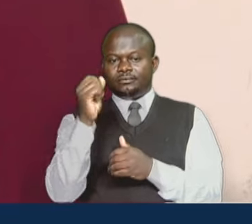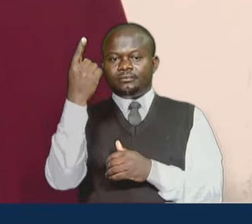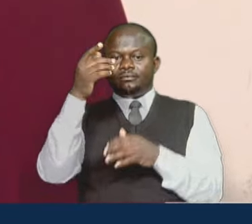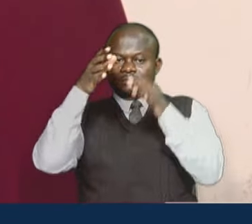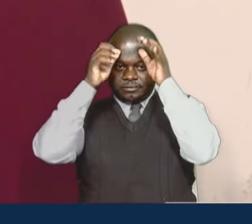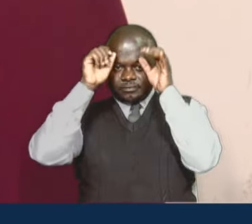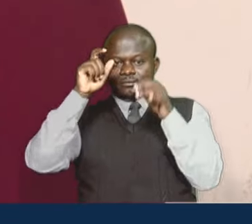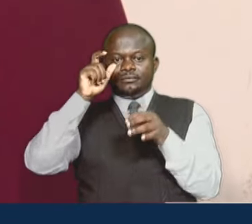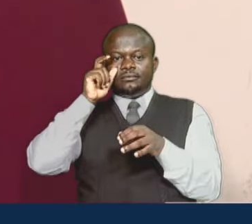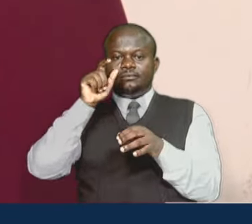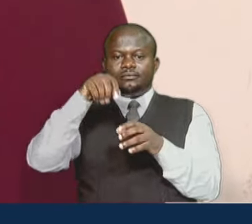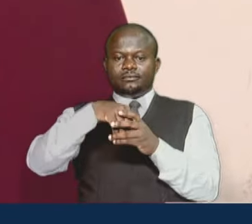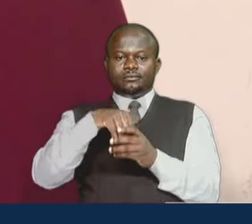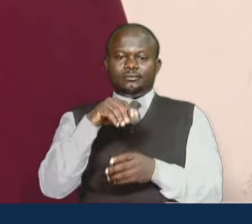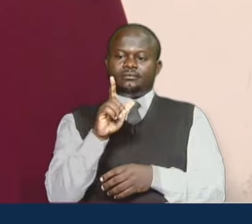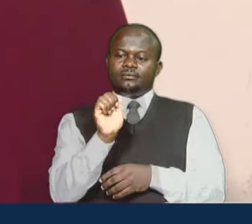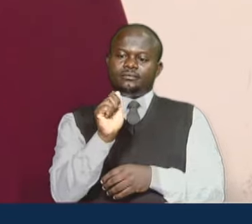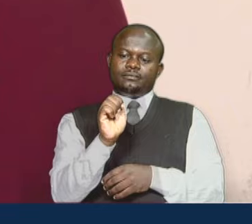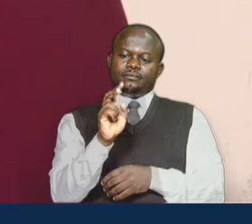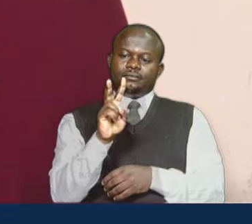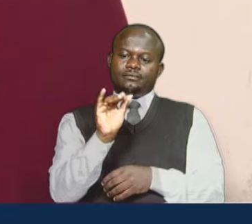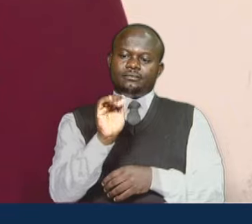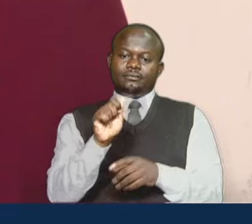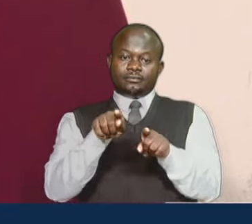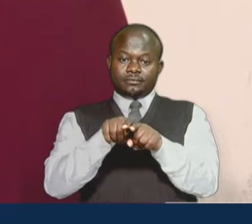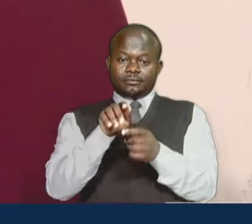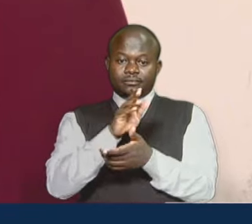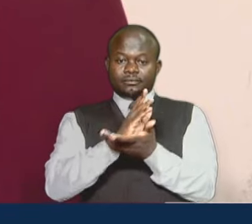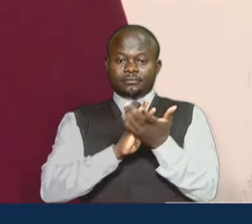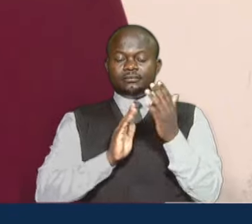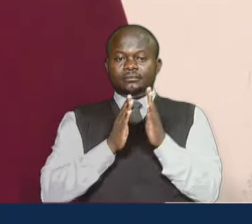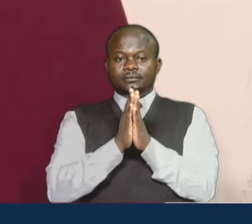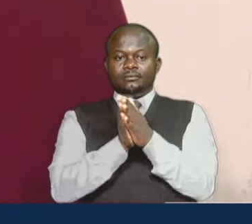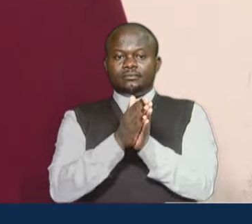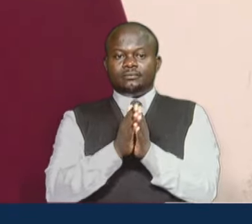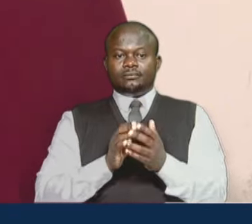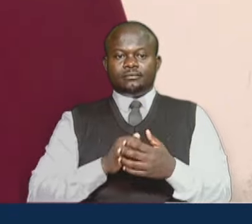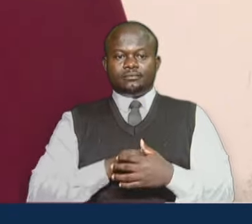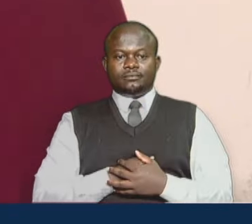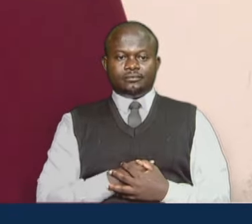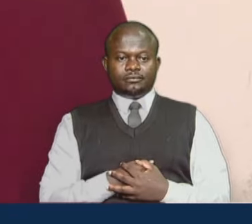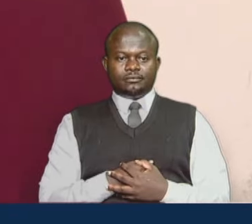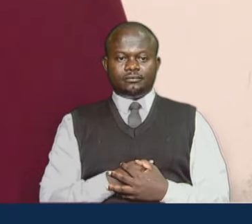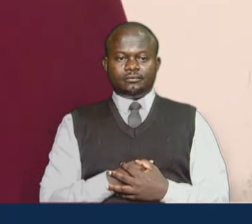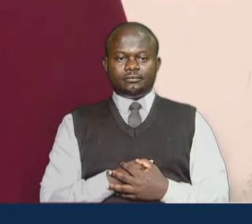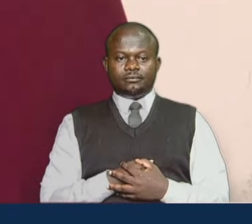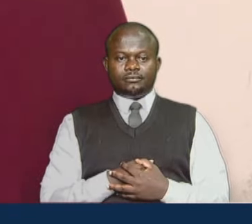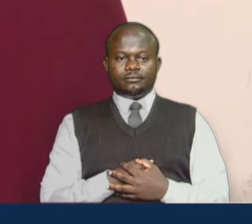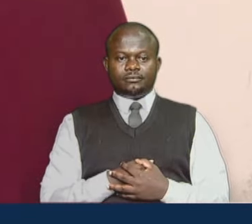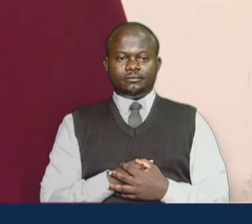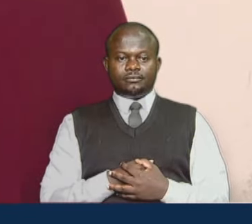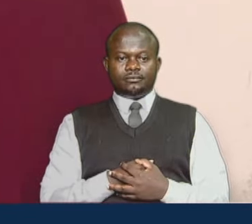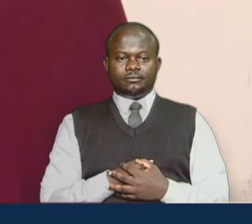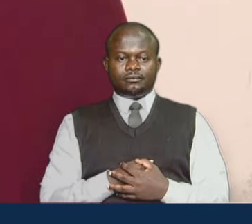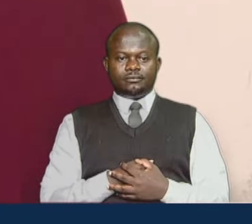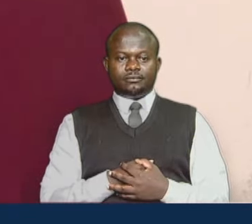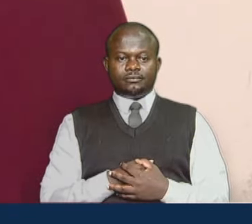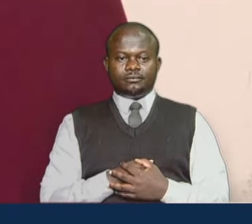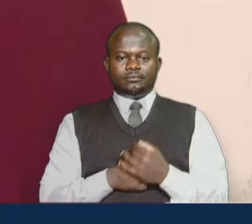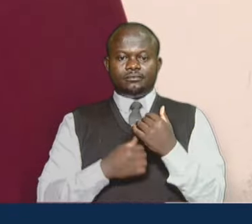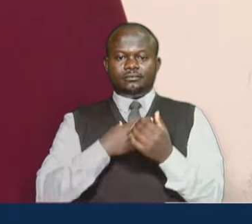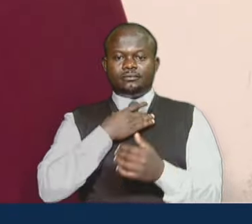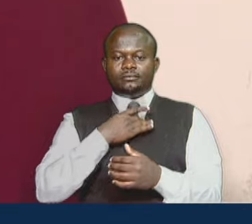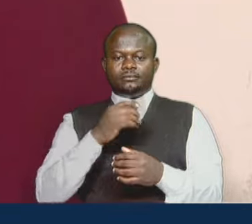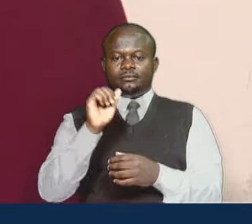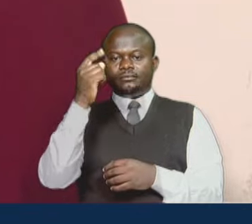Perezida Kagame agiriye muri Latvia nka kimwe mu birugiro rw'amateka. This is the first official visit of not only Rwandan president. N'uruzinduko